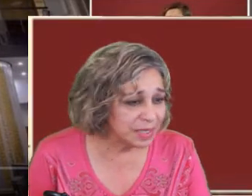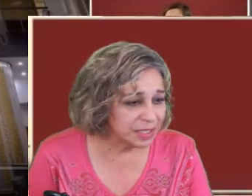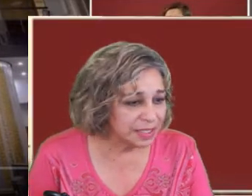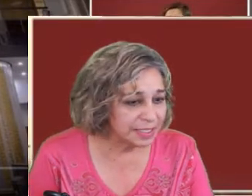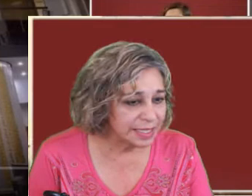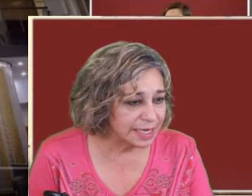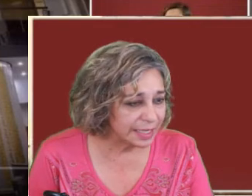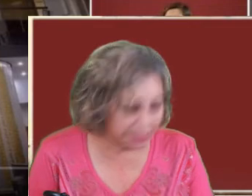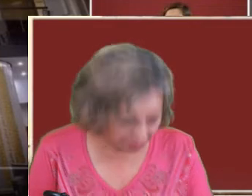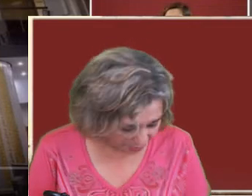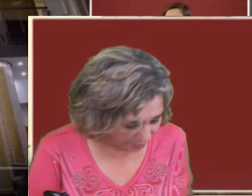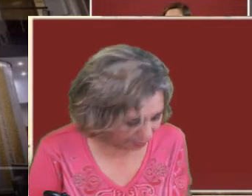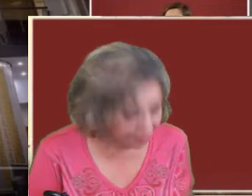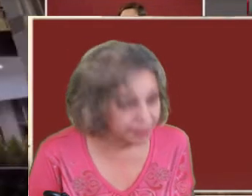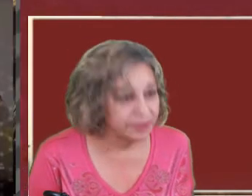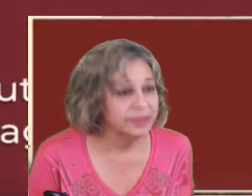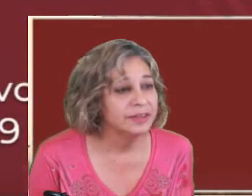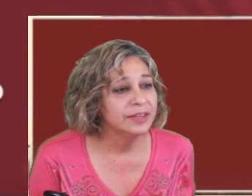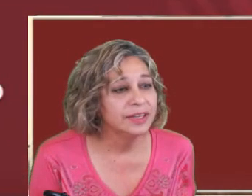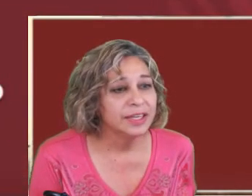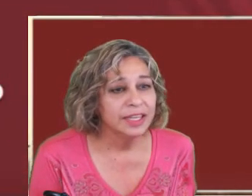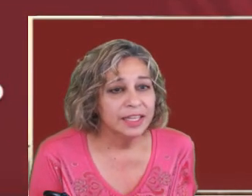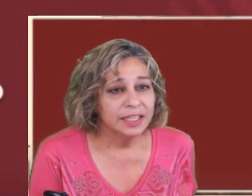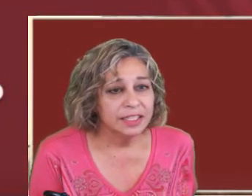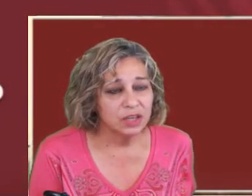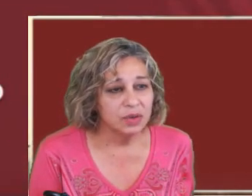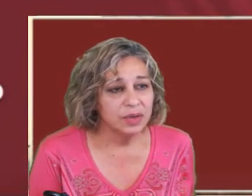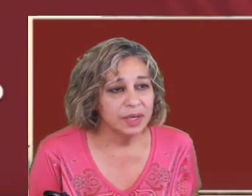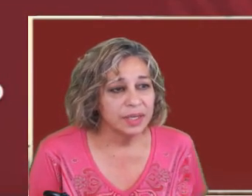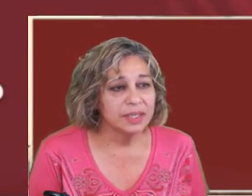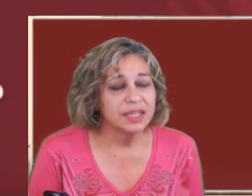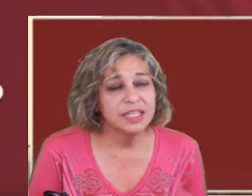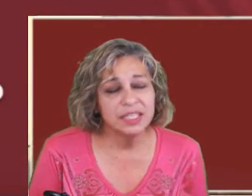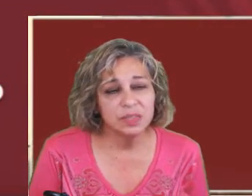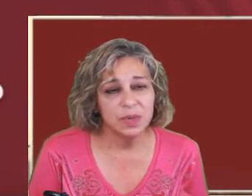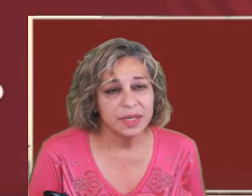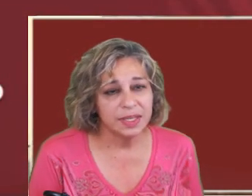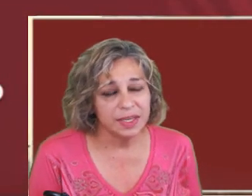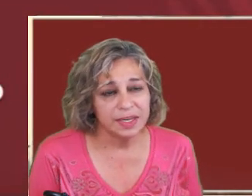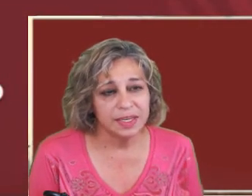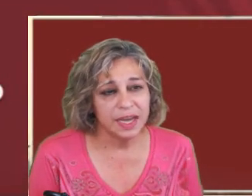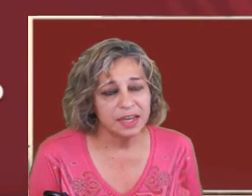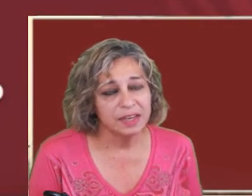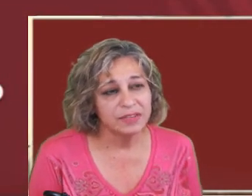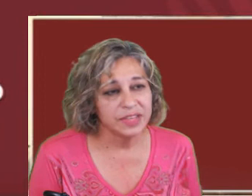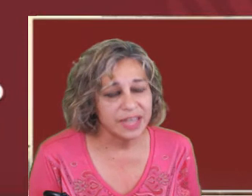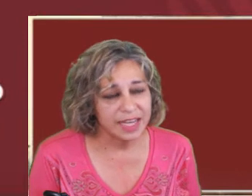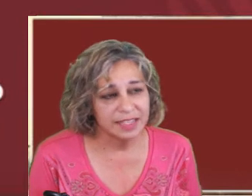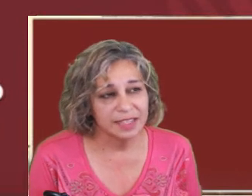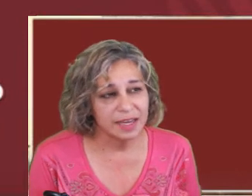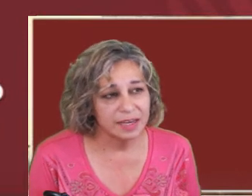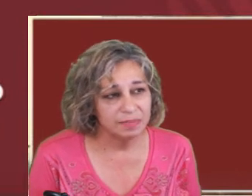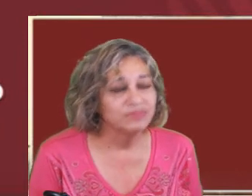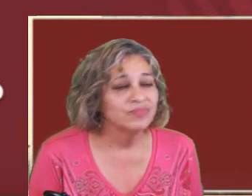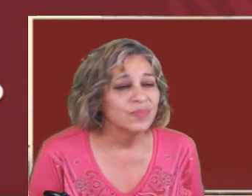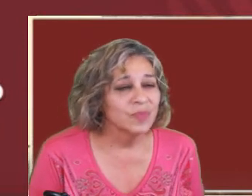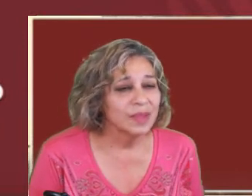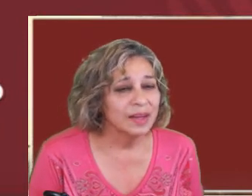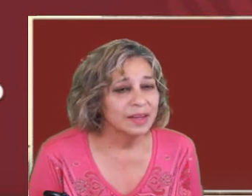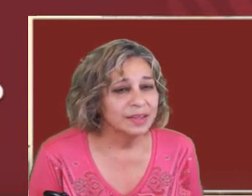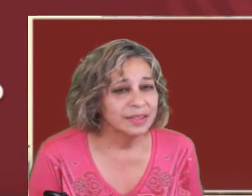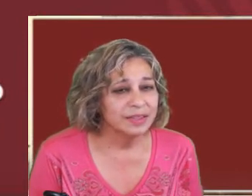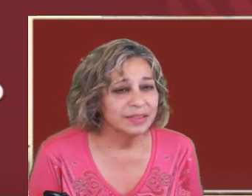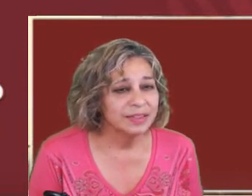Anyway, so let's see the next slide here. So this is what the title of today's